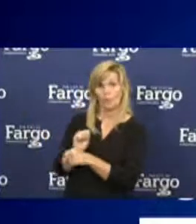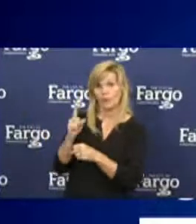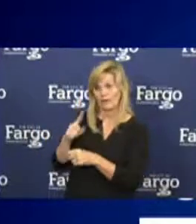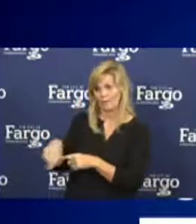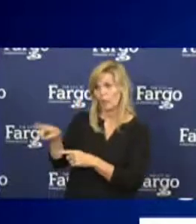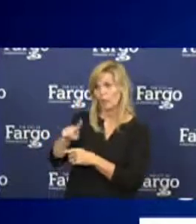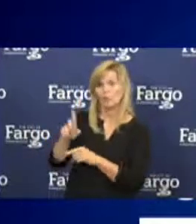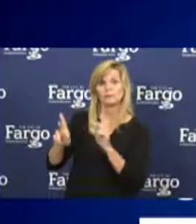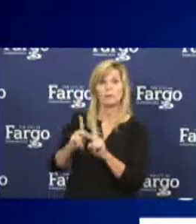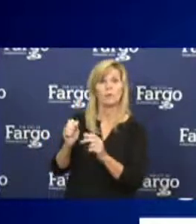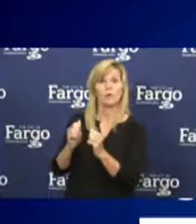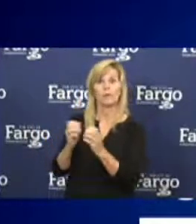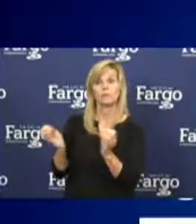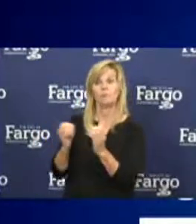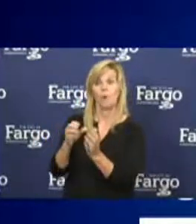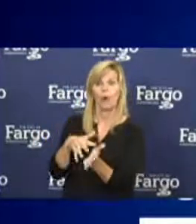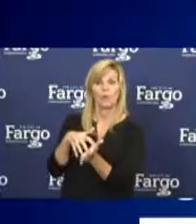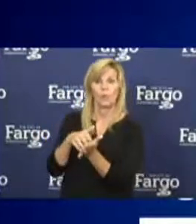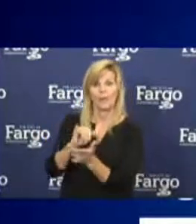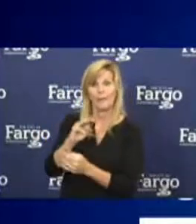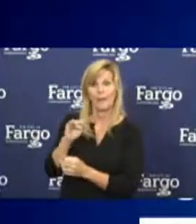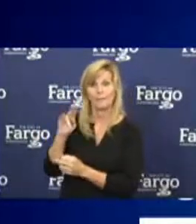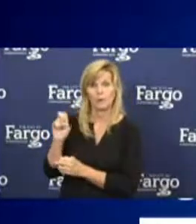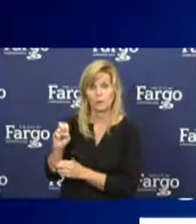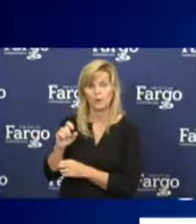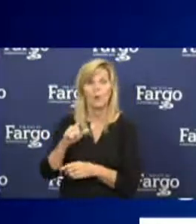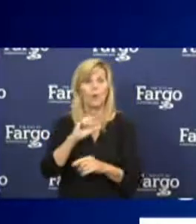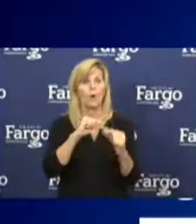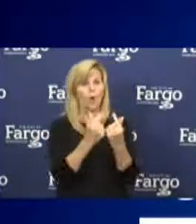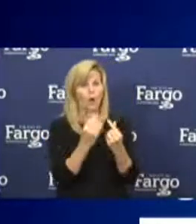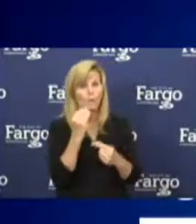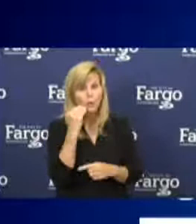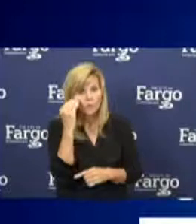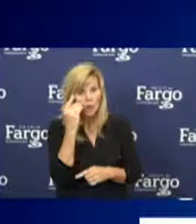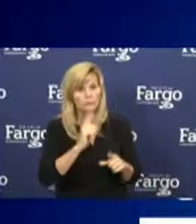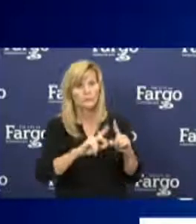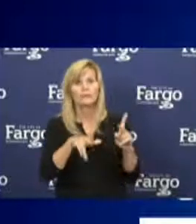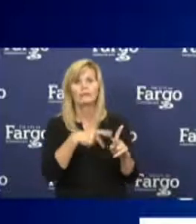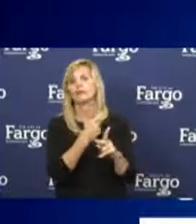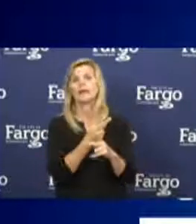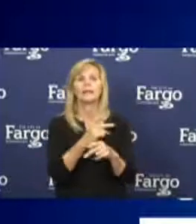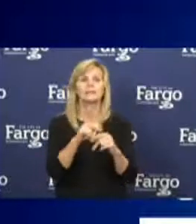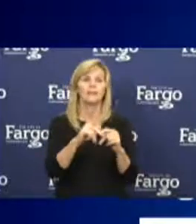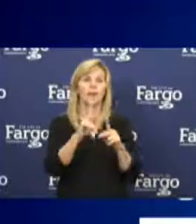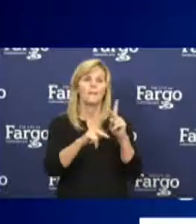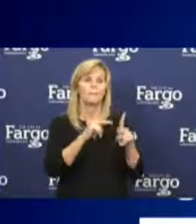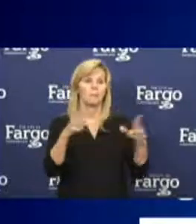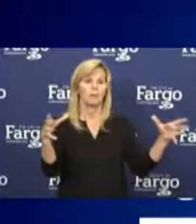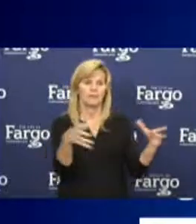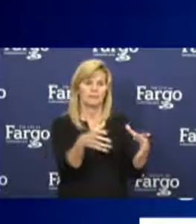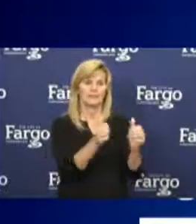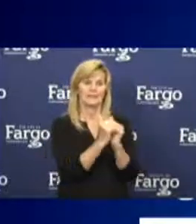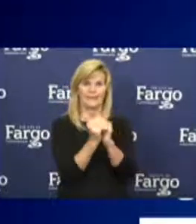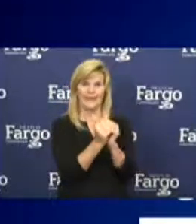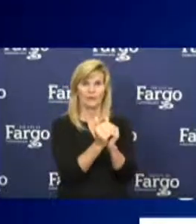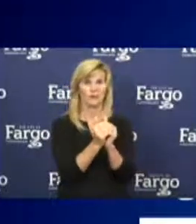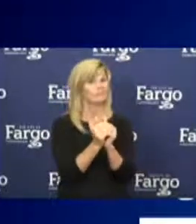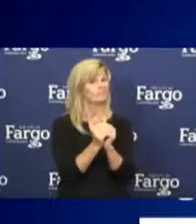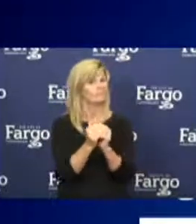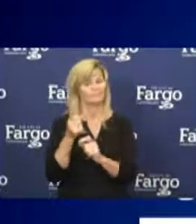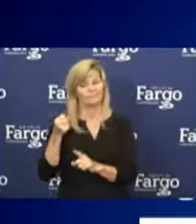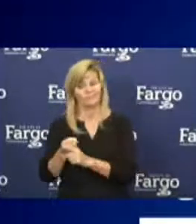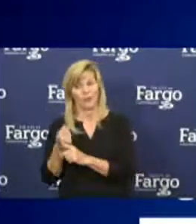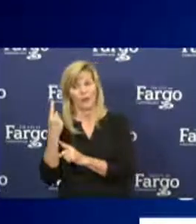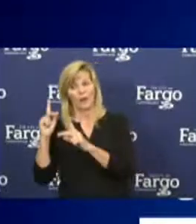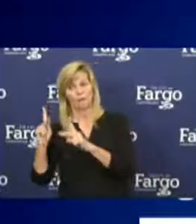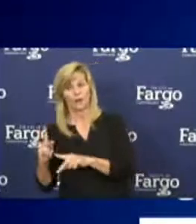in homeless shelters or group homes or other type of congregate living settings. And it only takes one